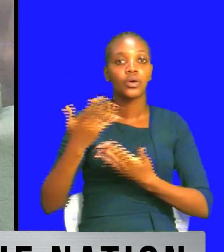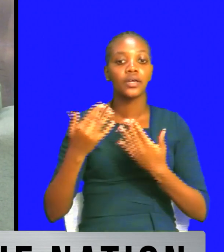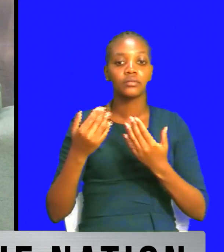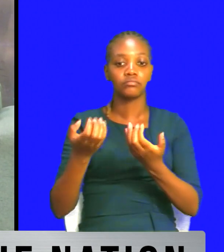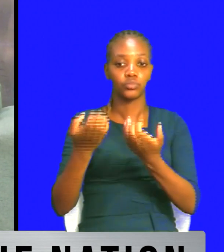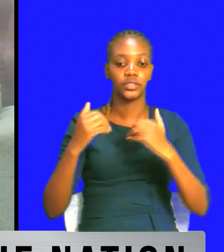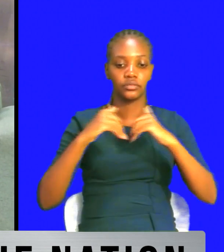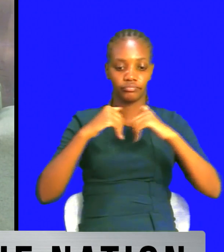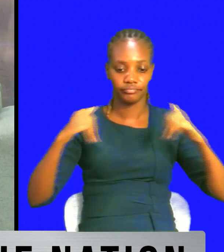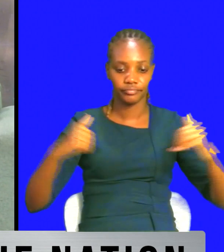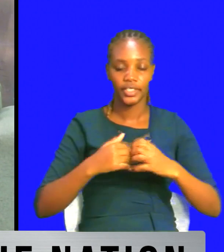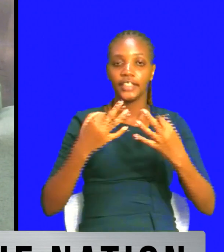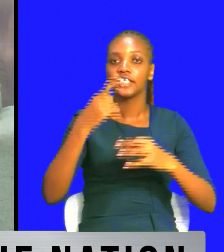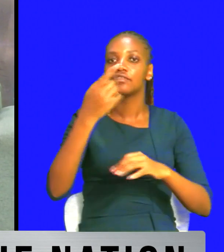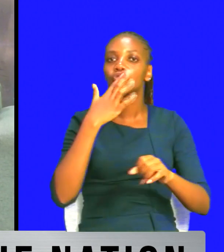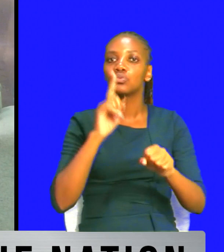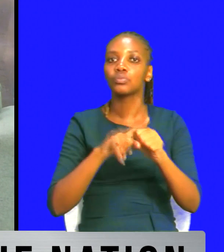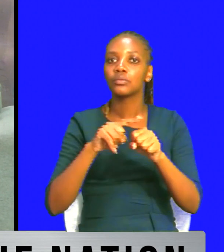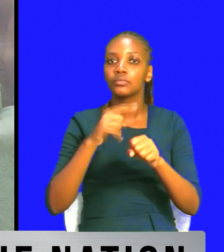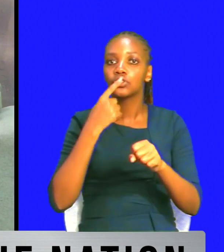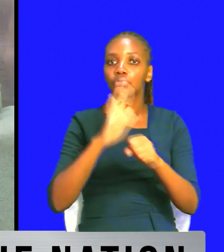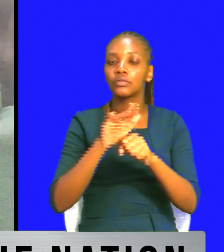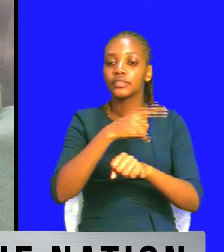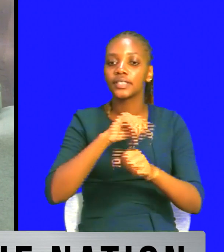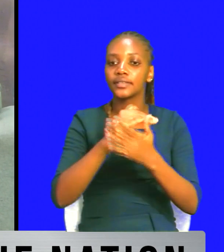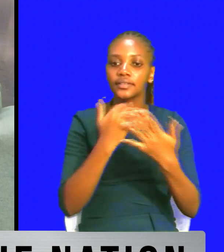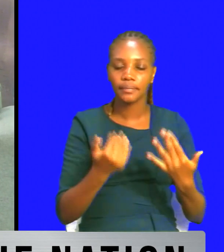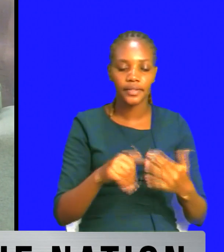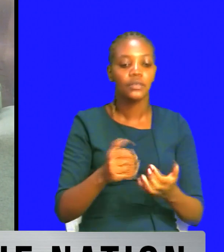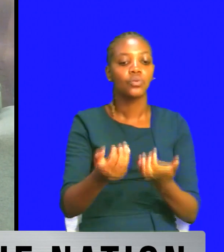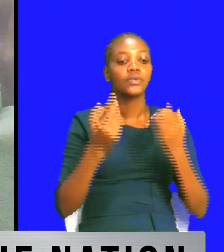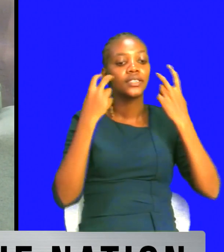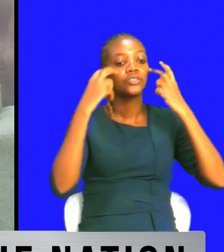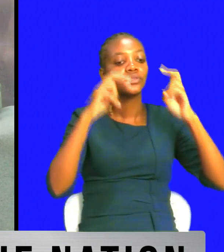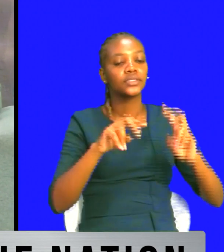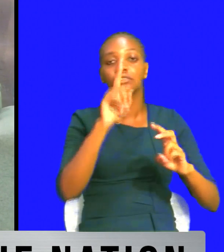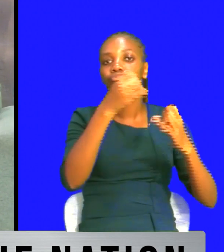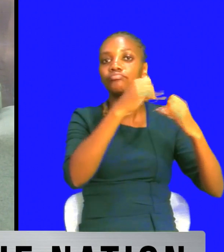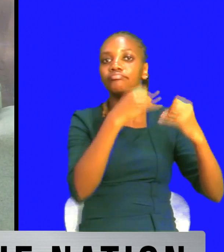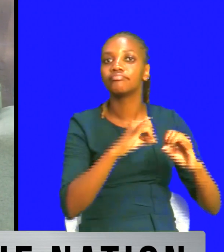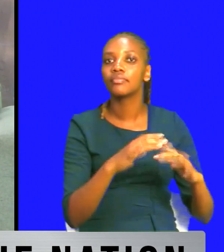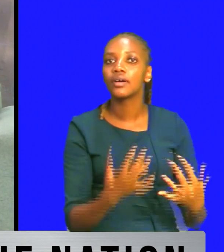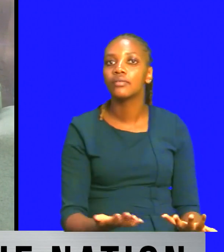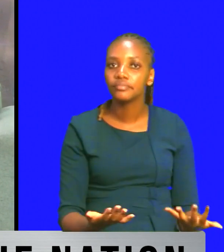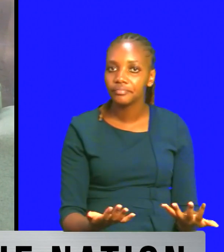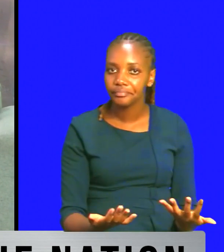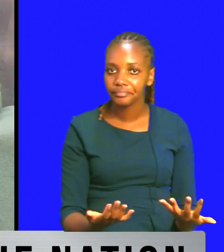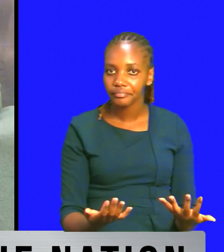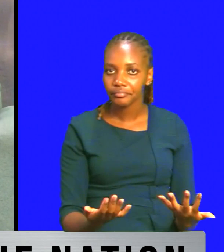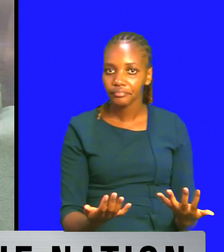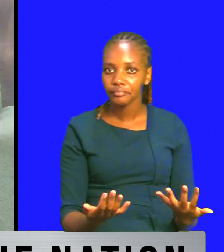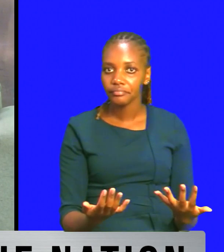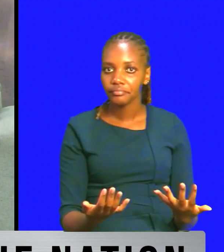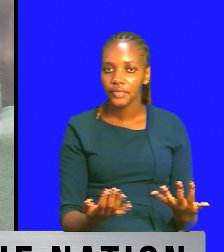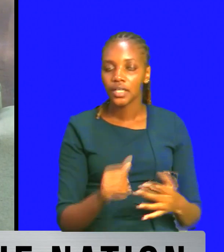this. If you promised us something, it should be seen that you're moving towards achieving that, Jonah. It should